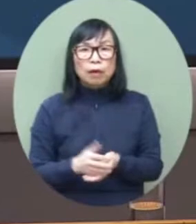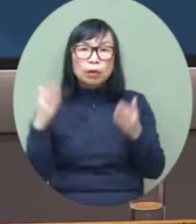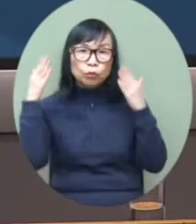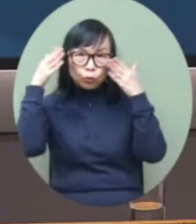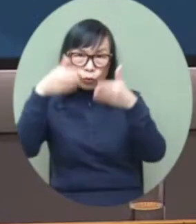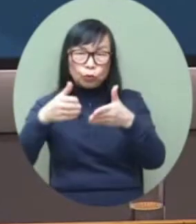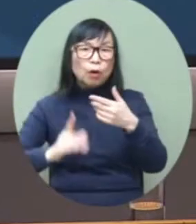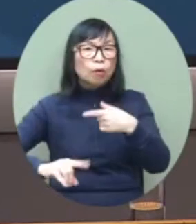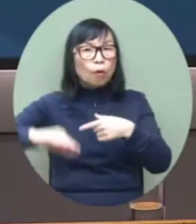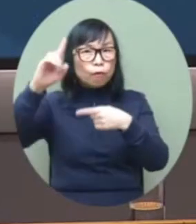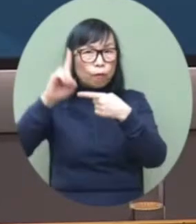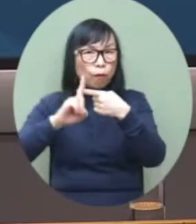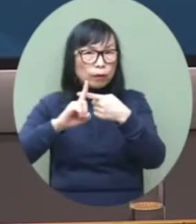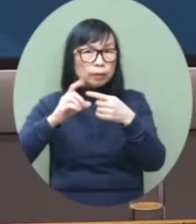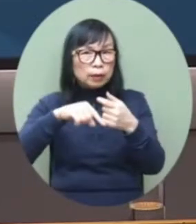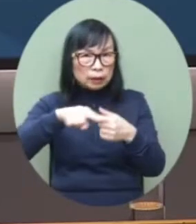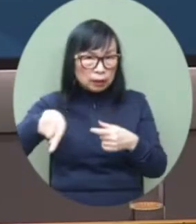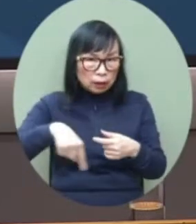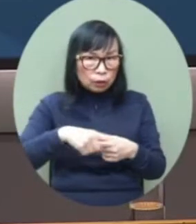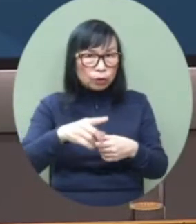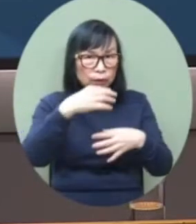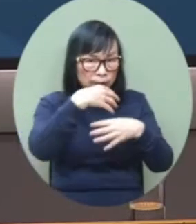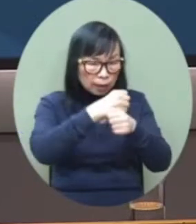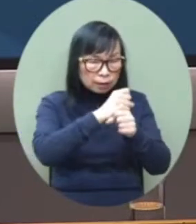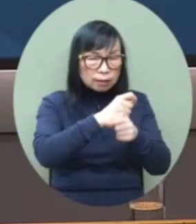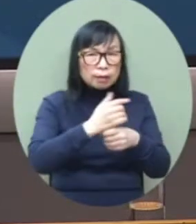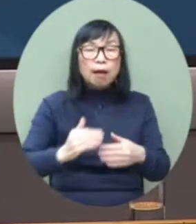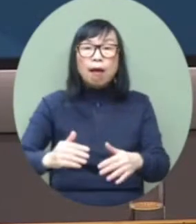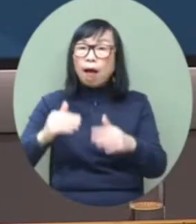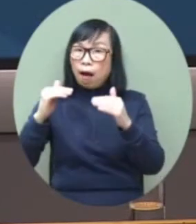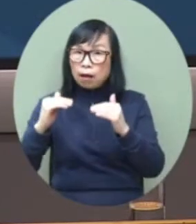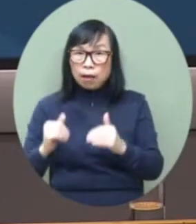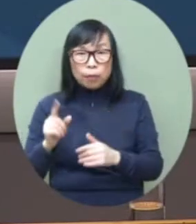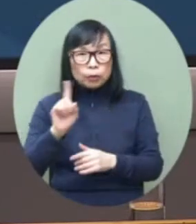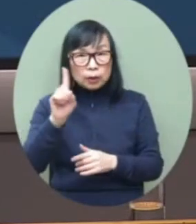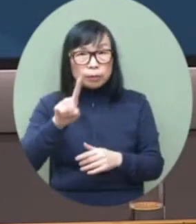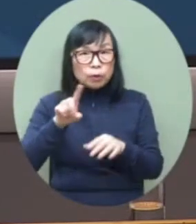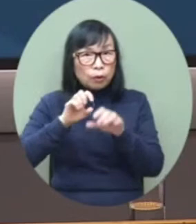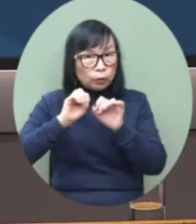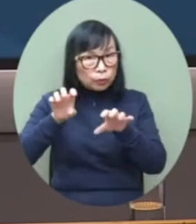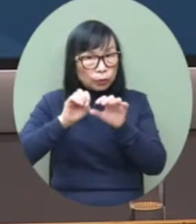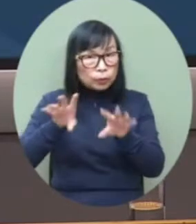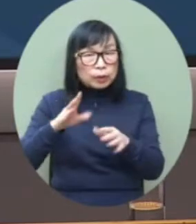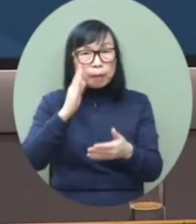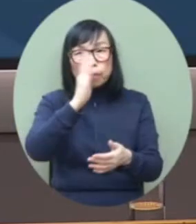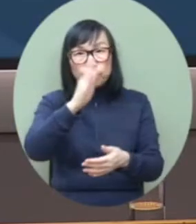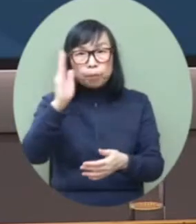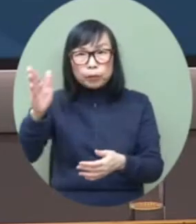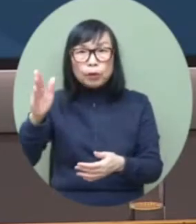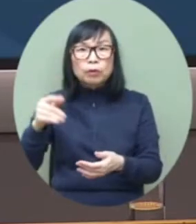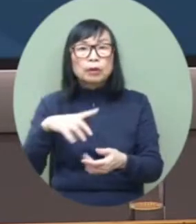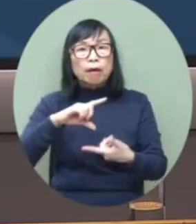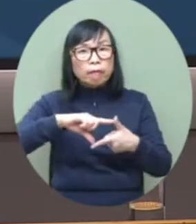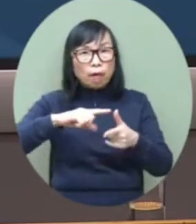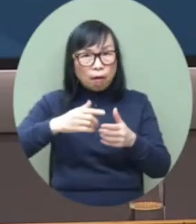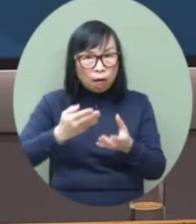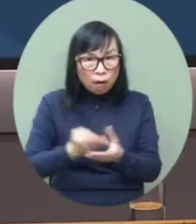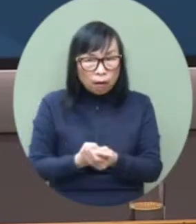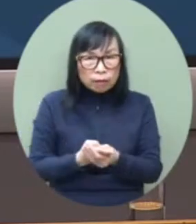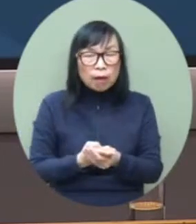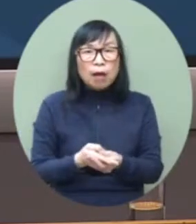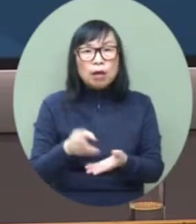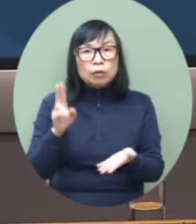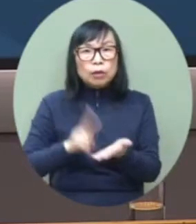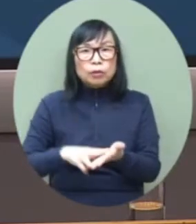that has been effective. We did testing in high-risk areas. So how do we progress on